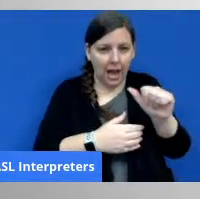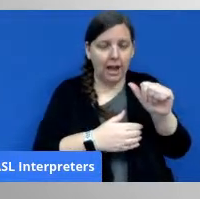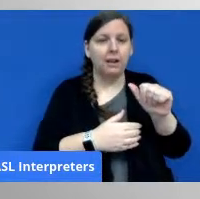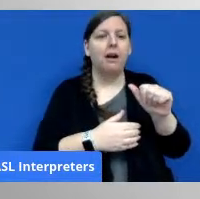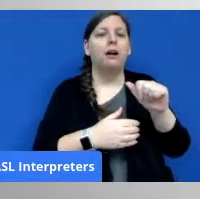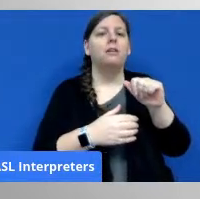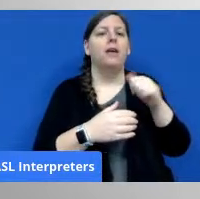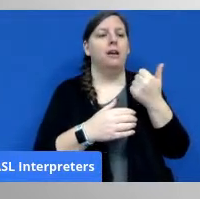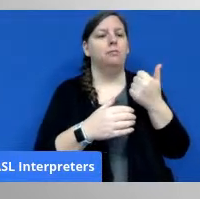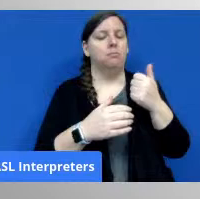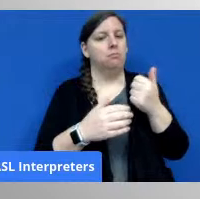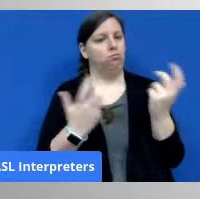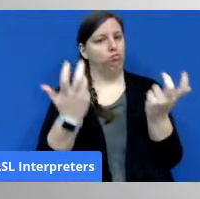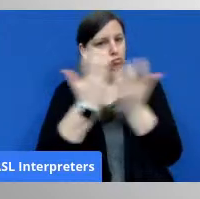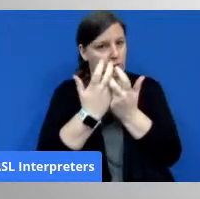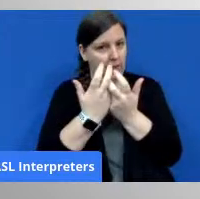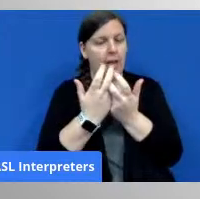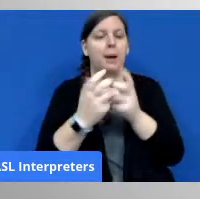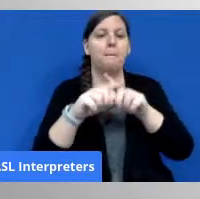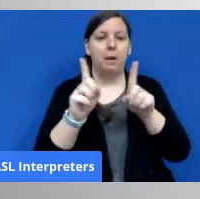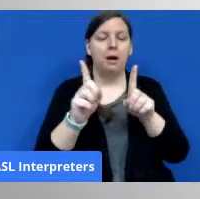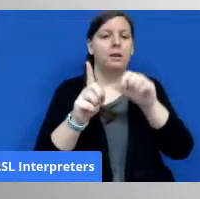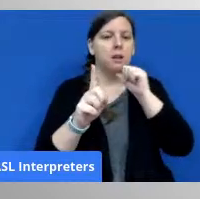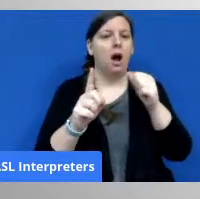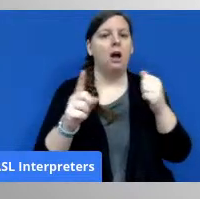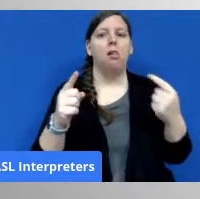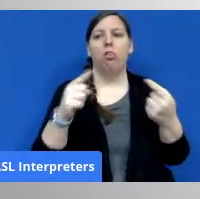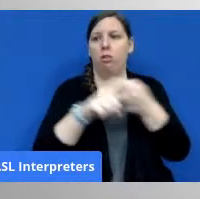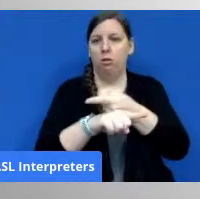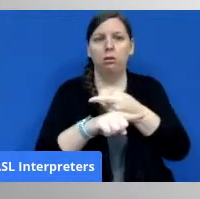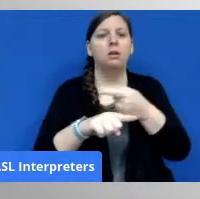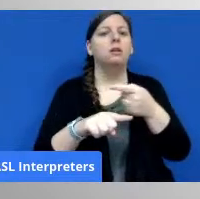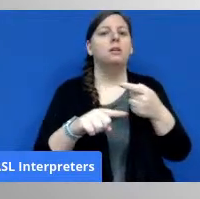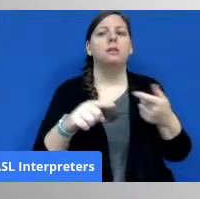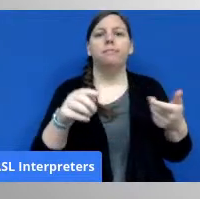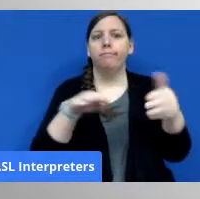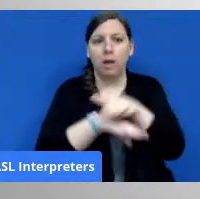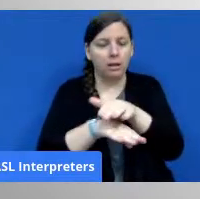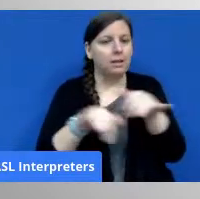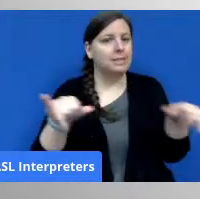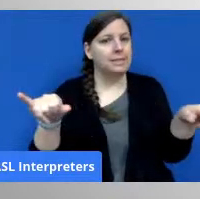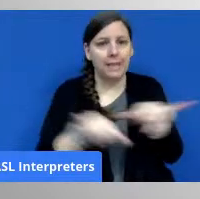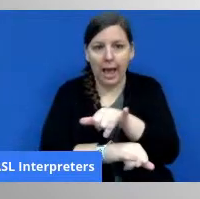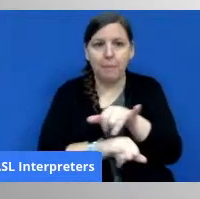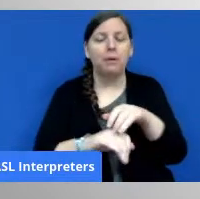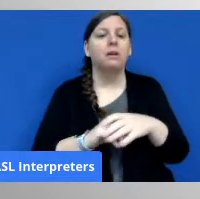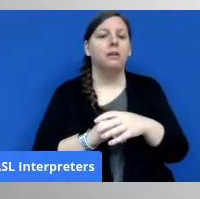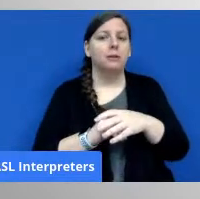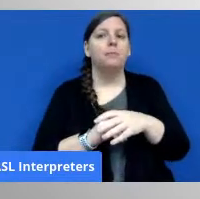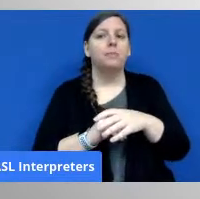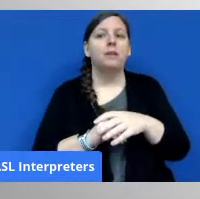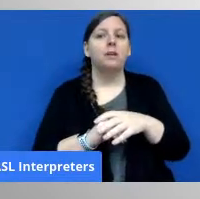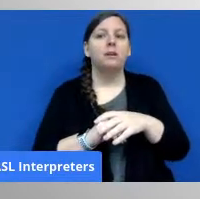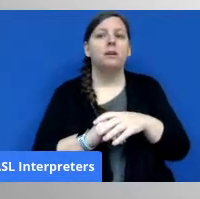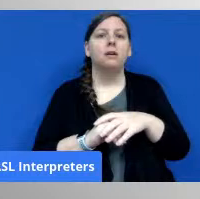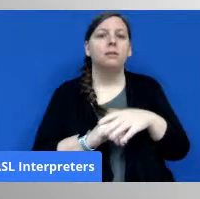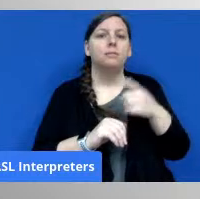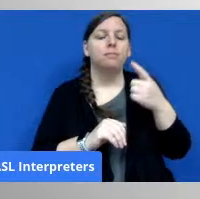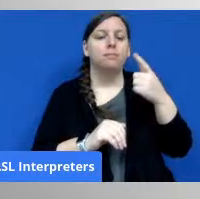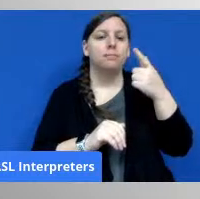because ultimately it's a lot of taxpayer money going to different organizations, but from the same people.